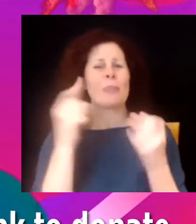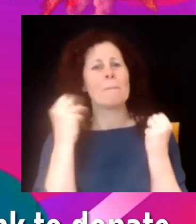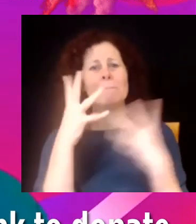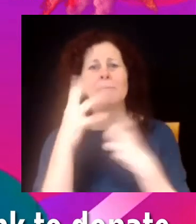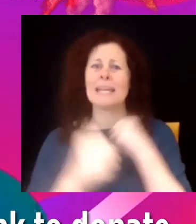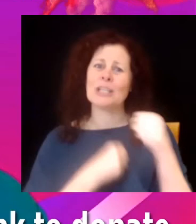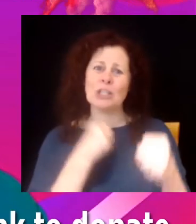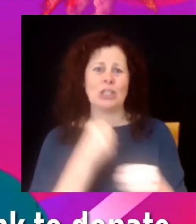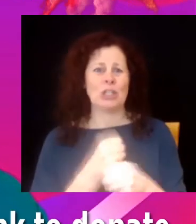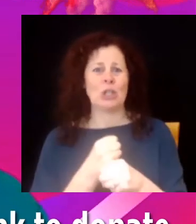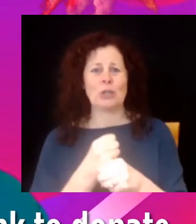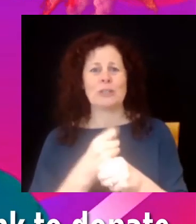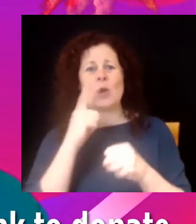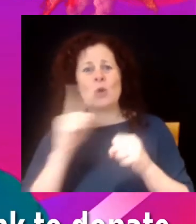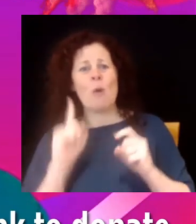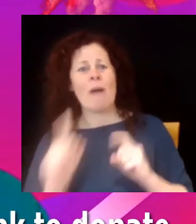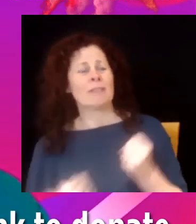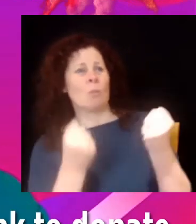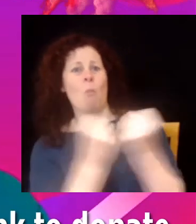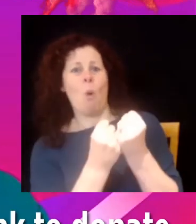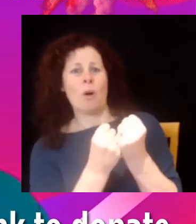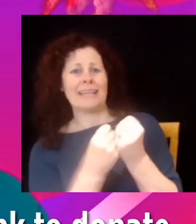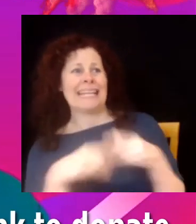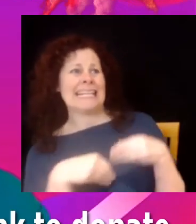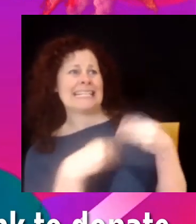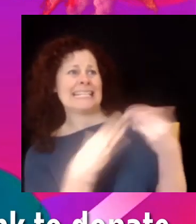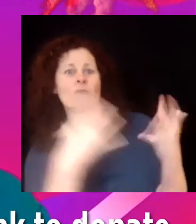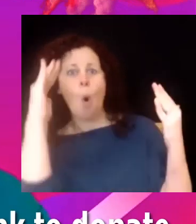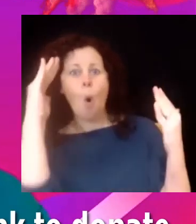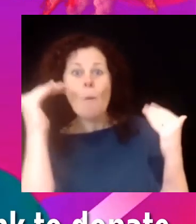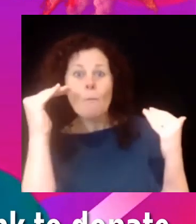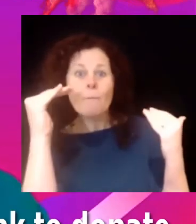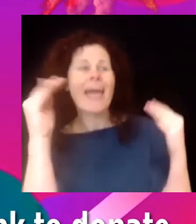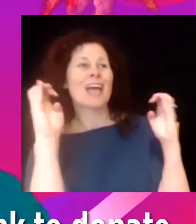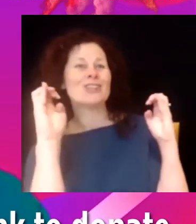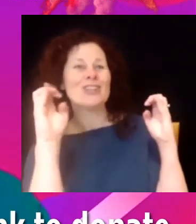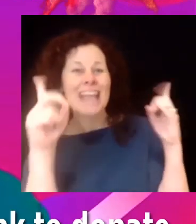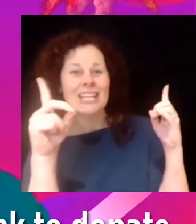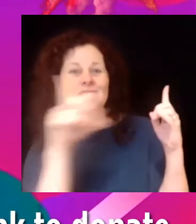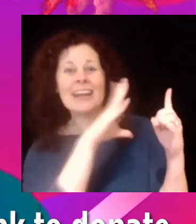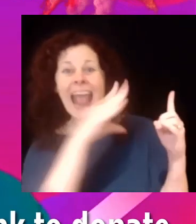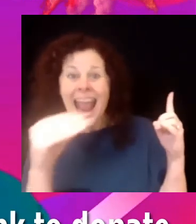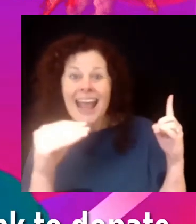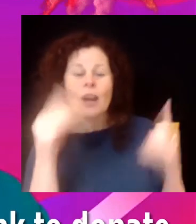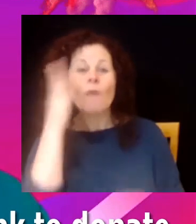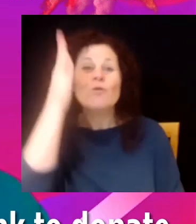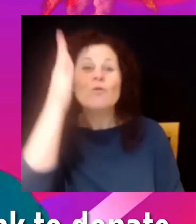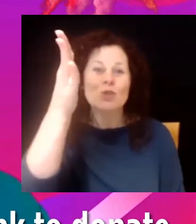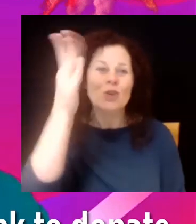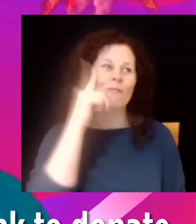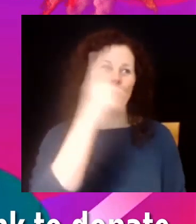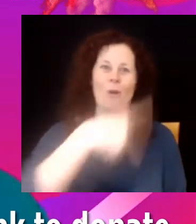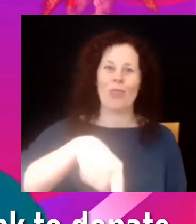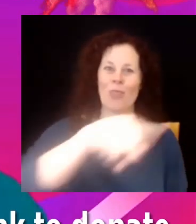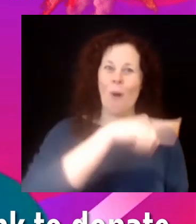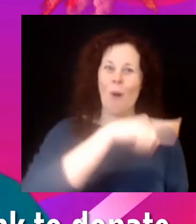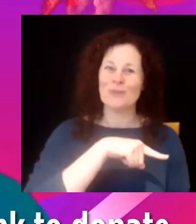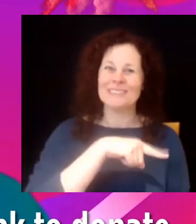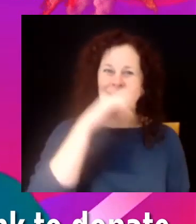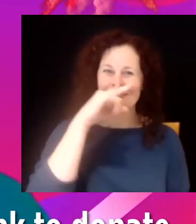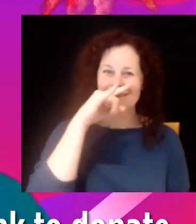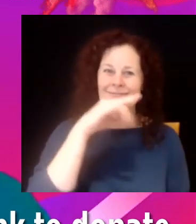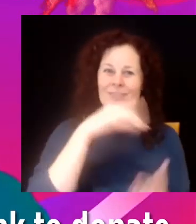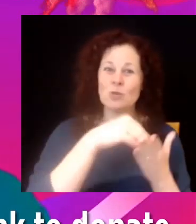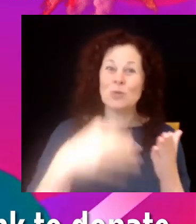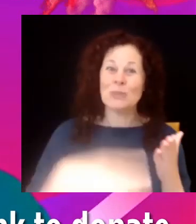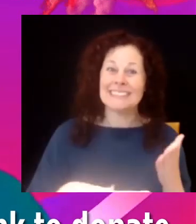that you have given hope and education and a future to LGBTQ students. This year, we're so